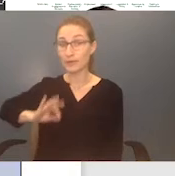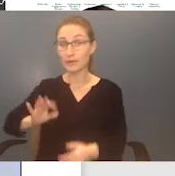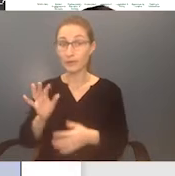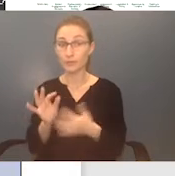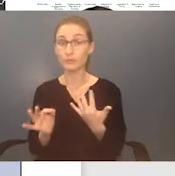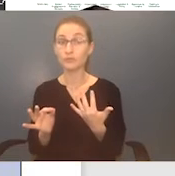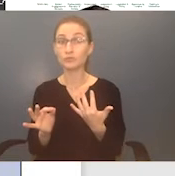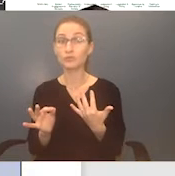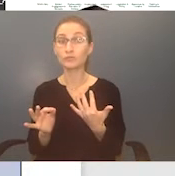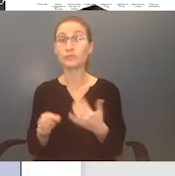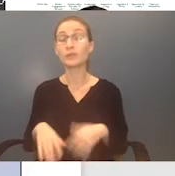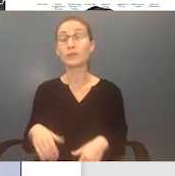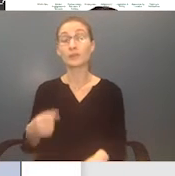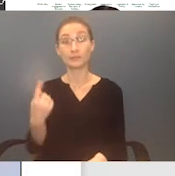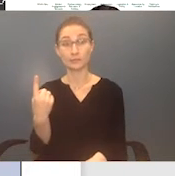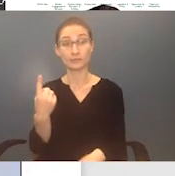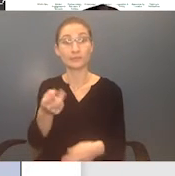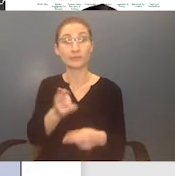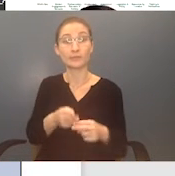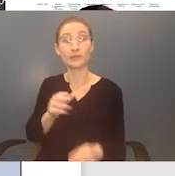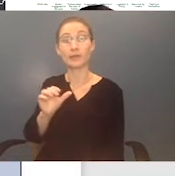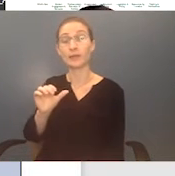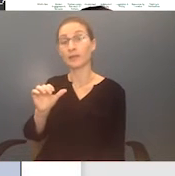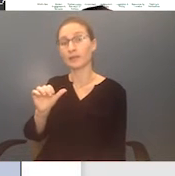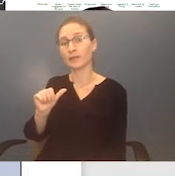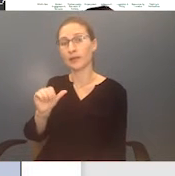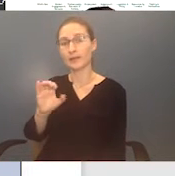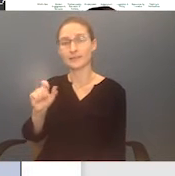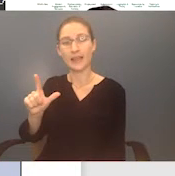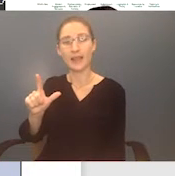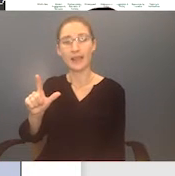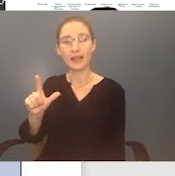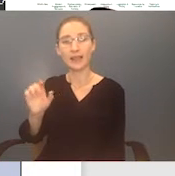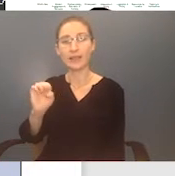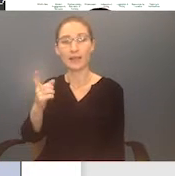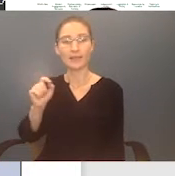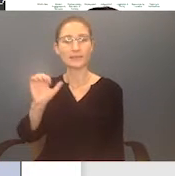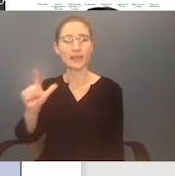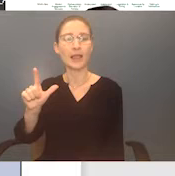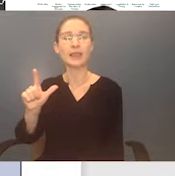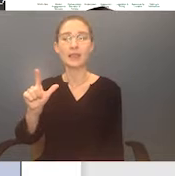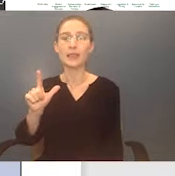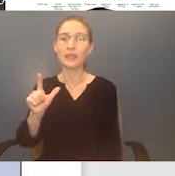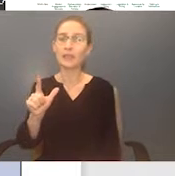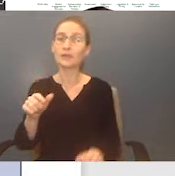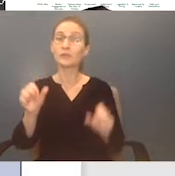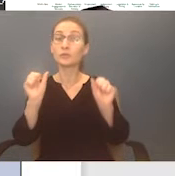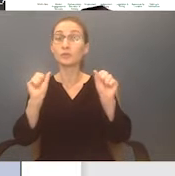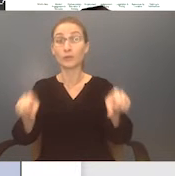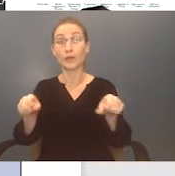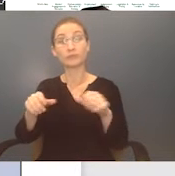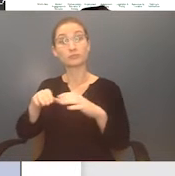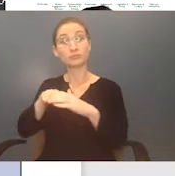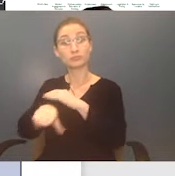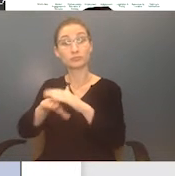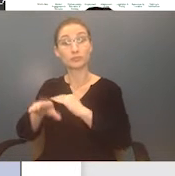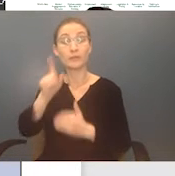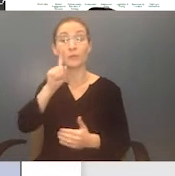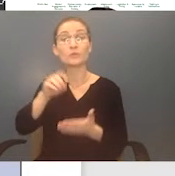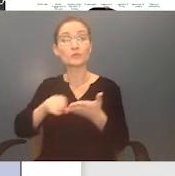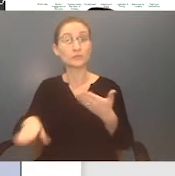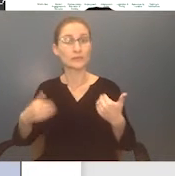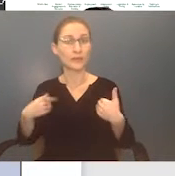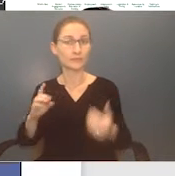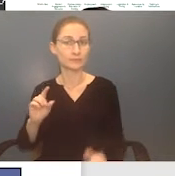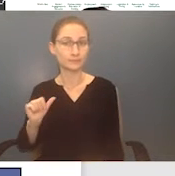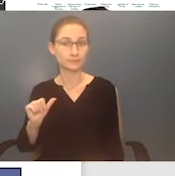the academically challenging curriculum to enhance learning option. Again, available to all students, including students with disabilities. And